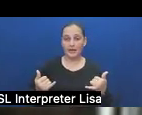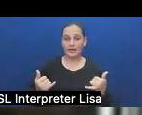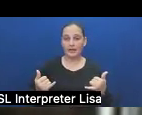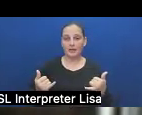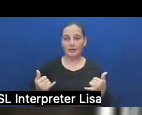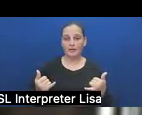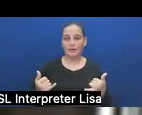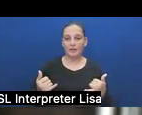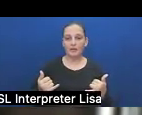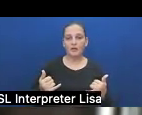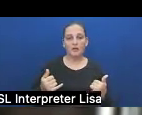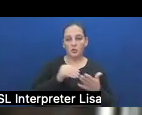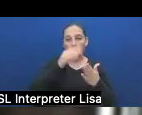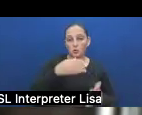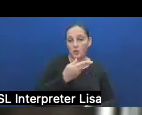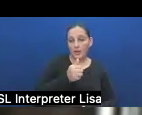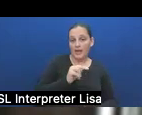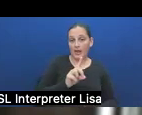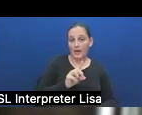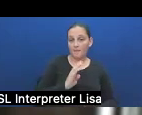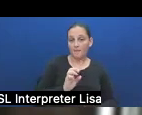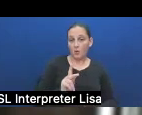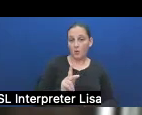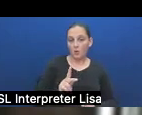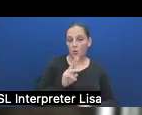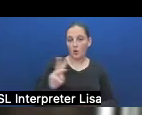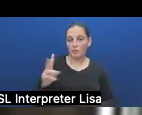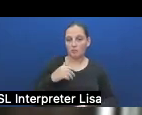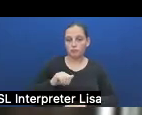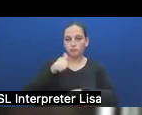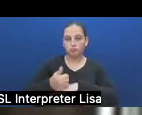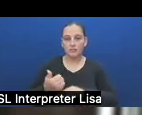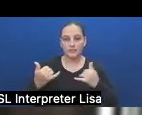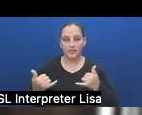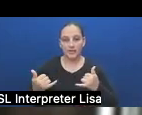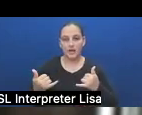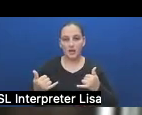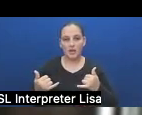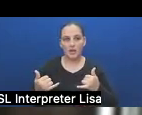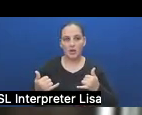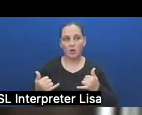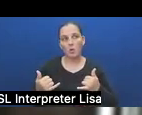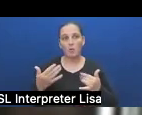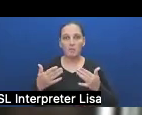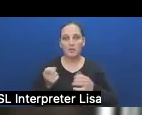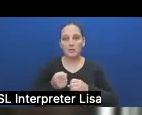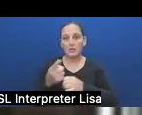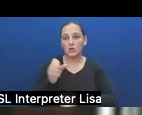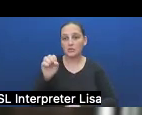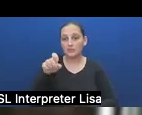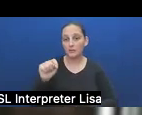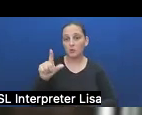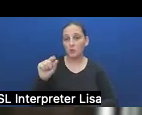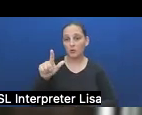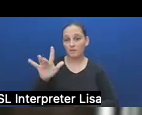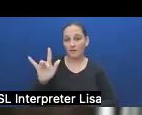make the student handbook a web page today, or no, let's say we make a student handbook in September of 25 and it's